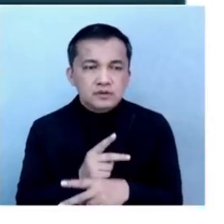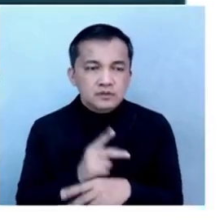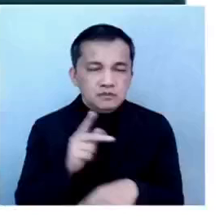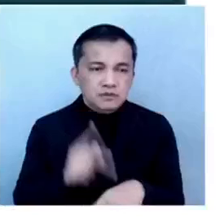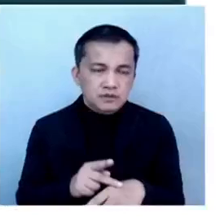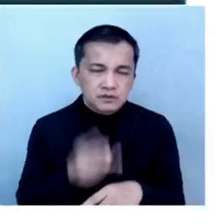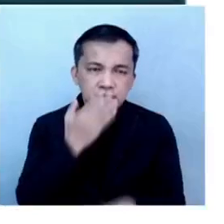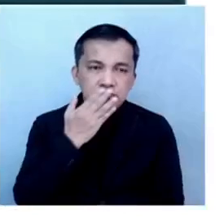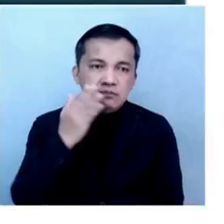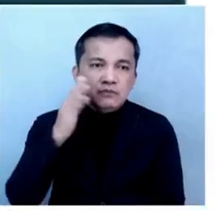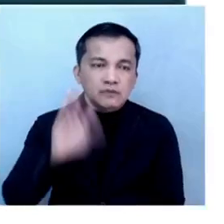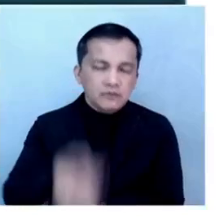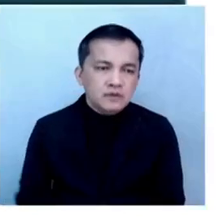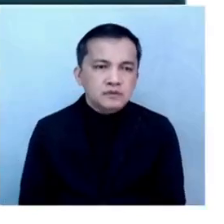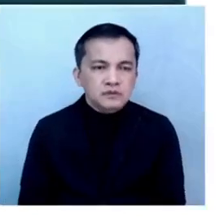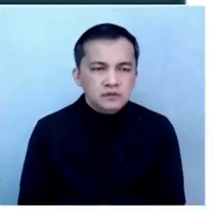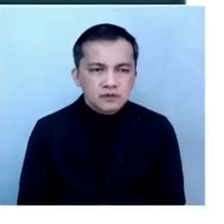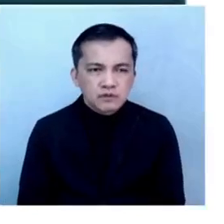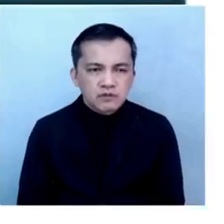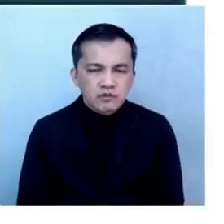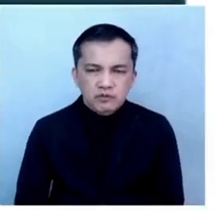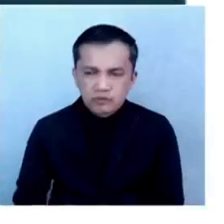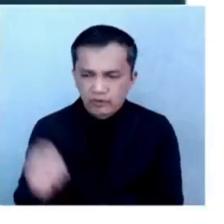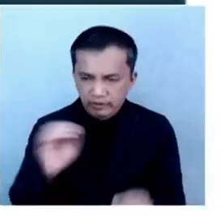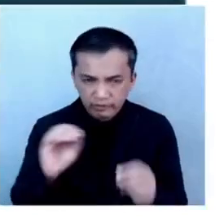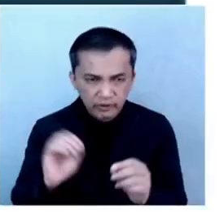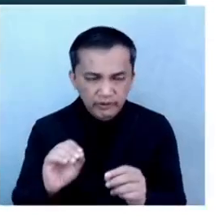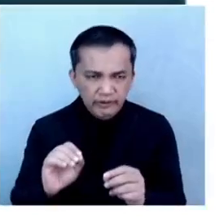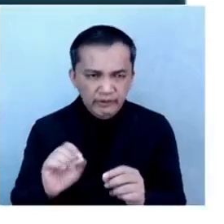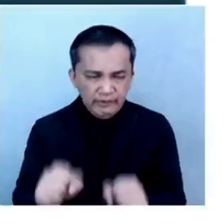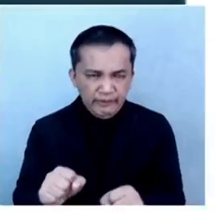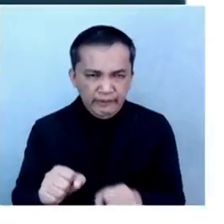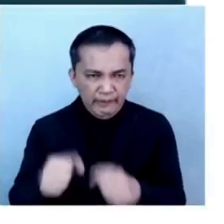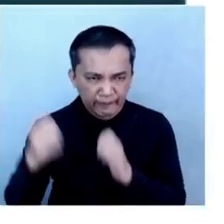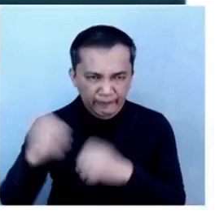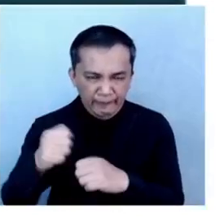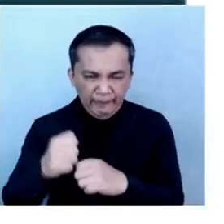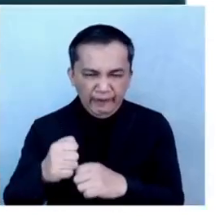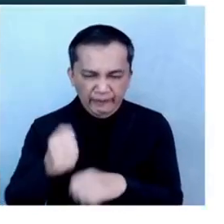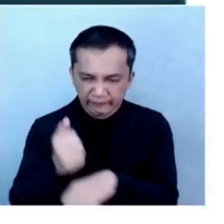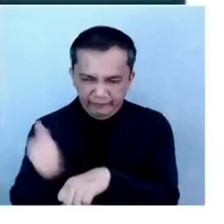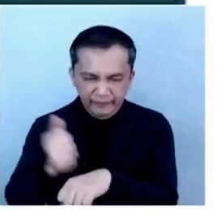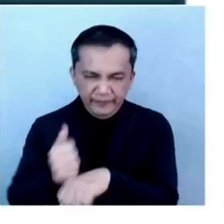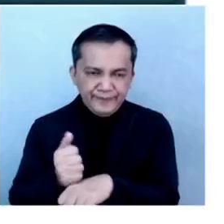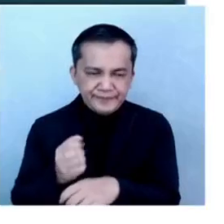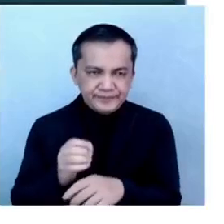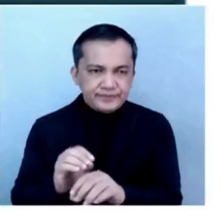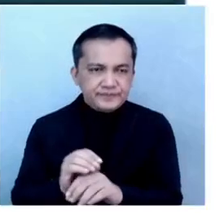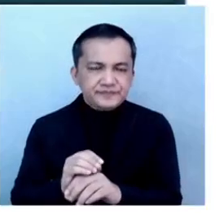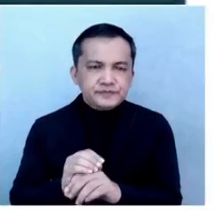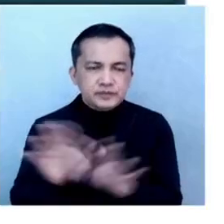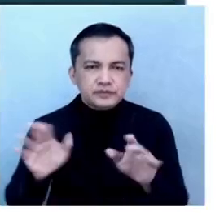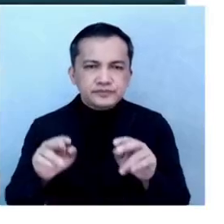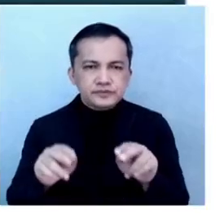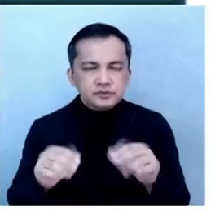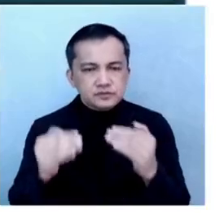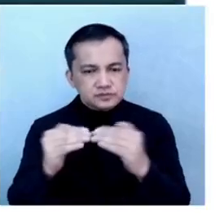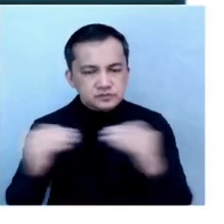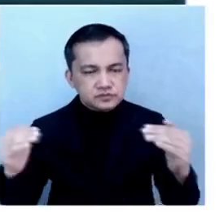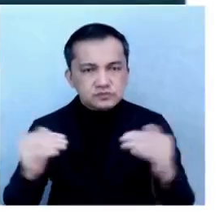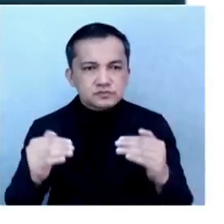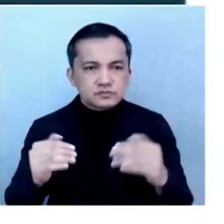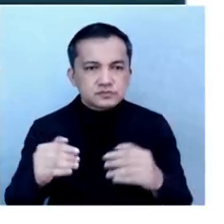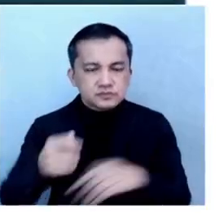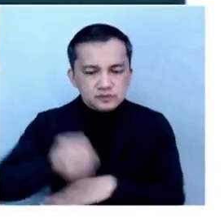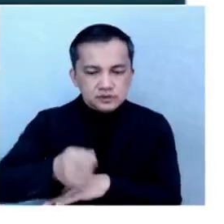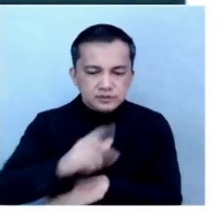bad that no one can expect, or no accused can expect, a fair and impartial trial in the Philippines, number one. Number